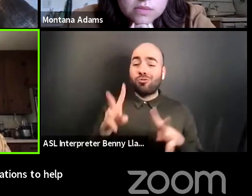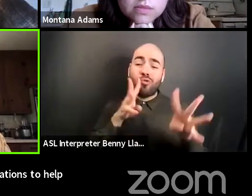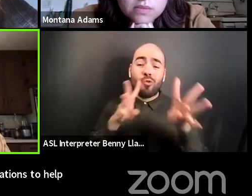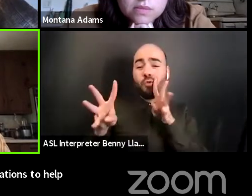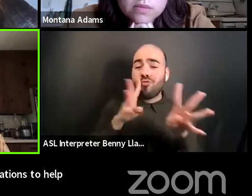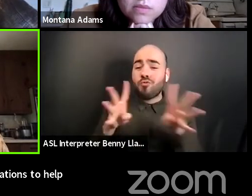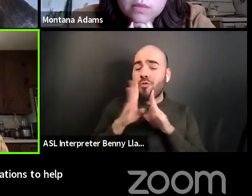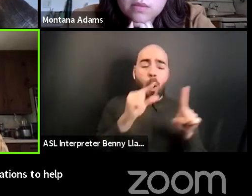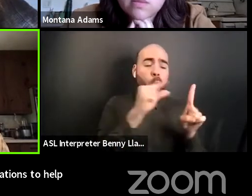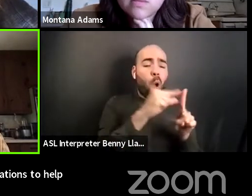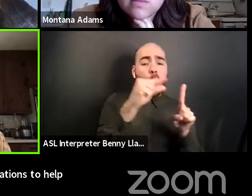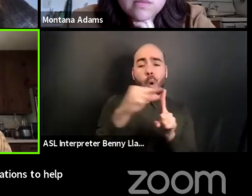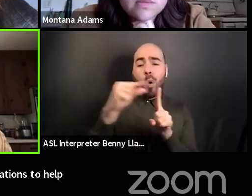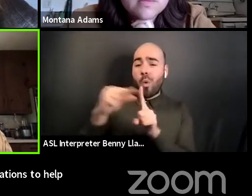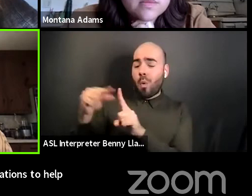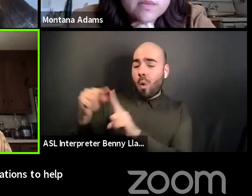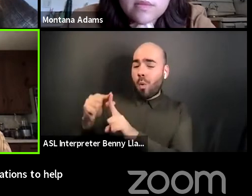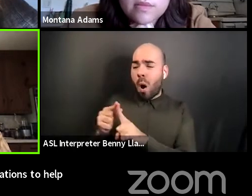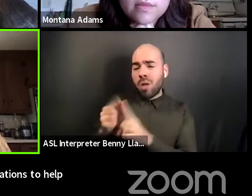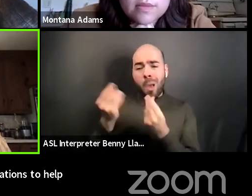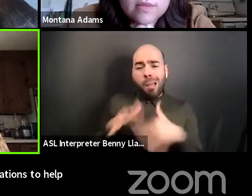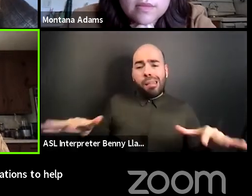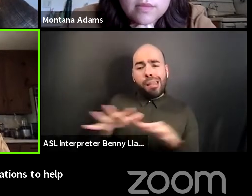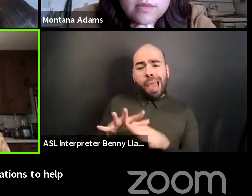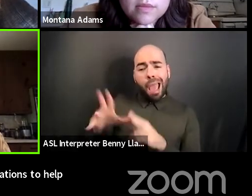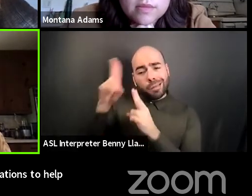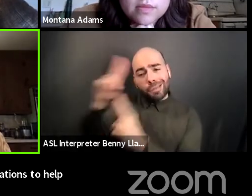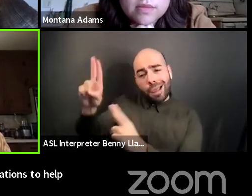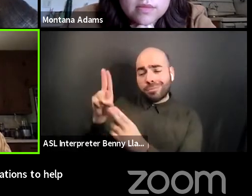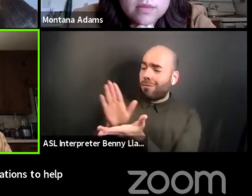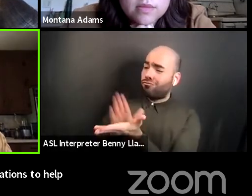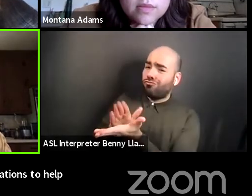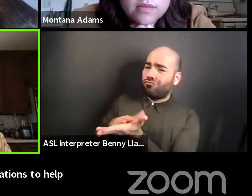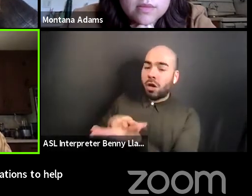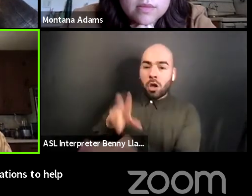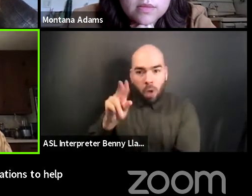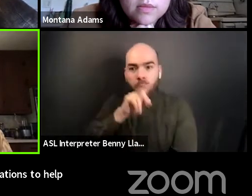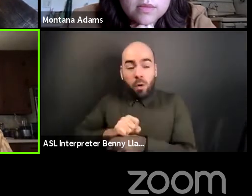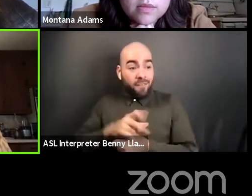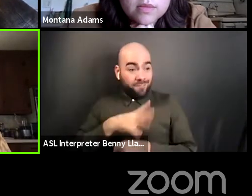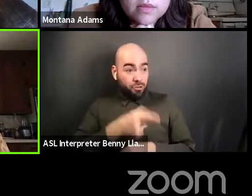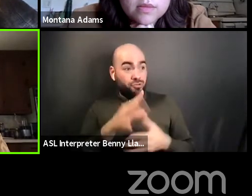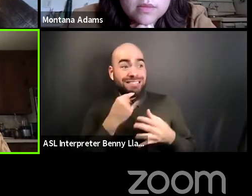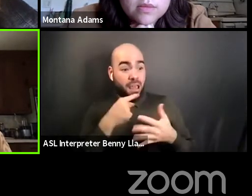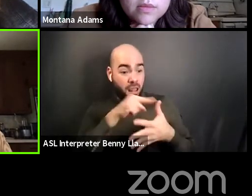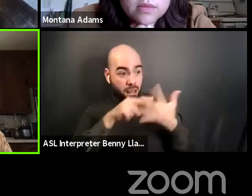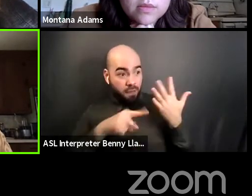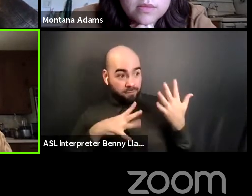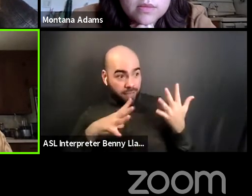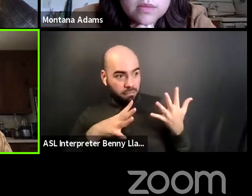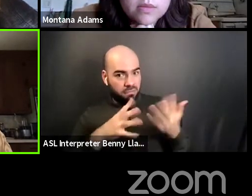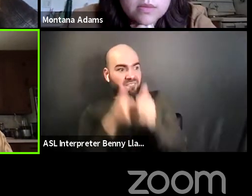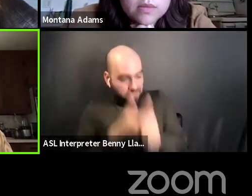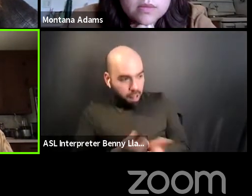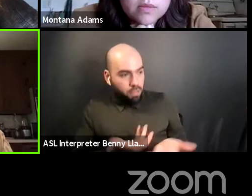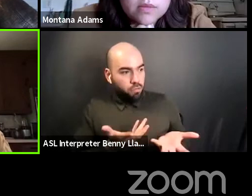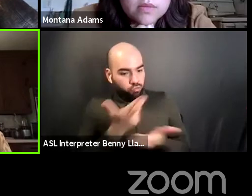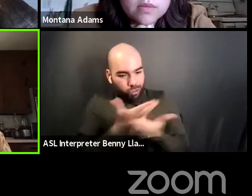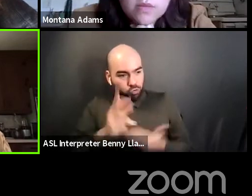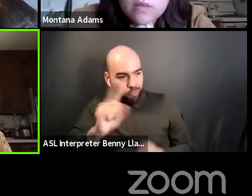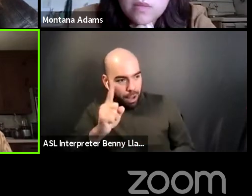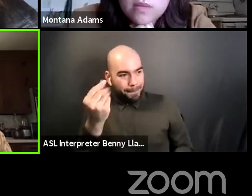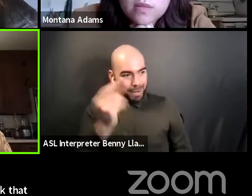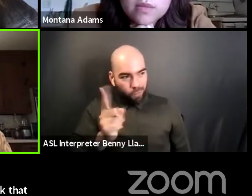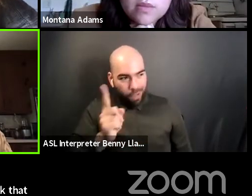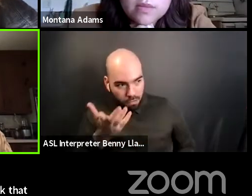acknowledgement. There is more going on in terms of support for Native artists and Native communities. And I